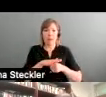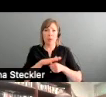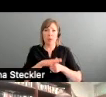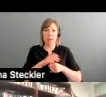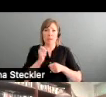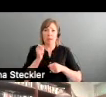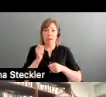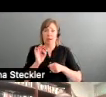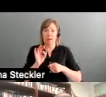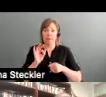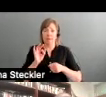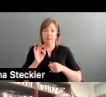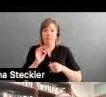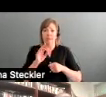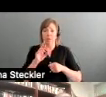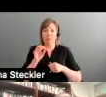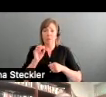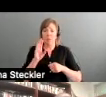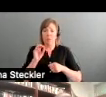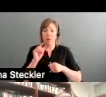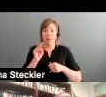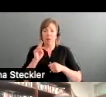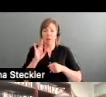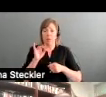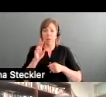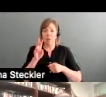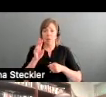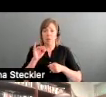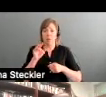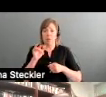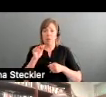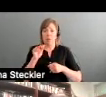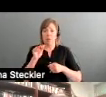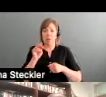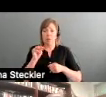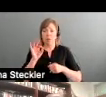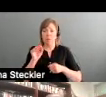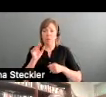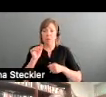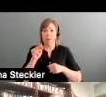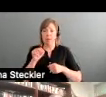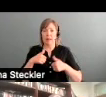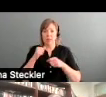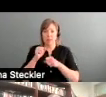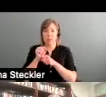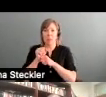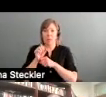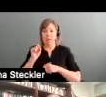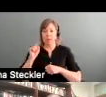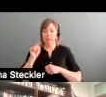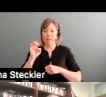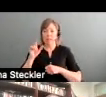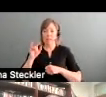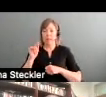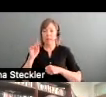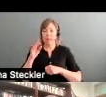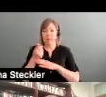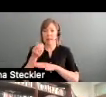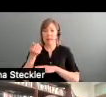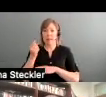of lobotomy, William Freeman, also worked at St. Elizabeth in the 1930s. So again,